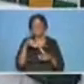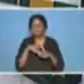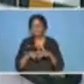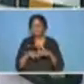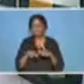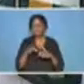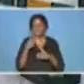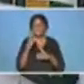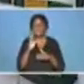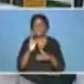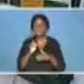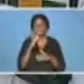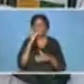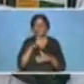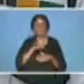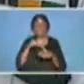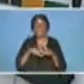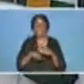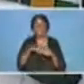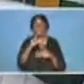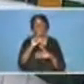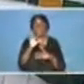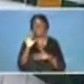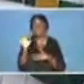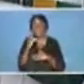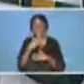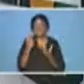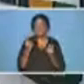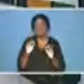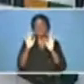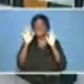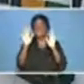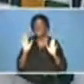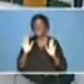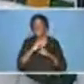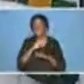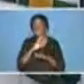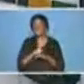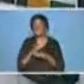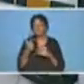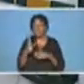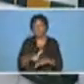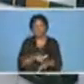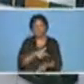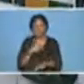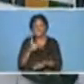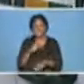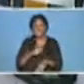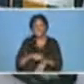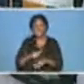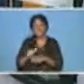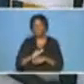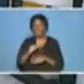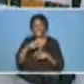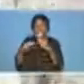Entry 29. They would have done a stellar job in going through the longest period of training in the history of the